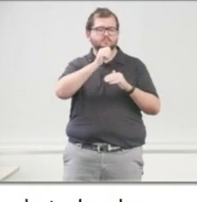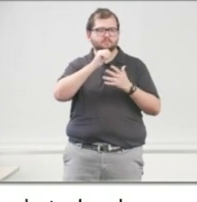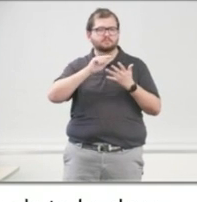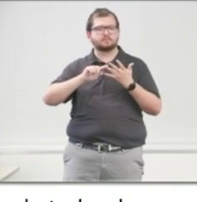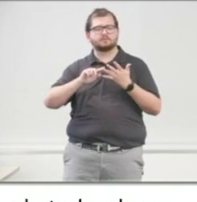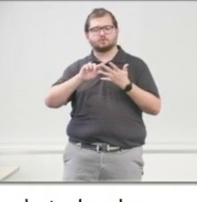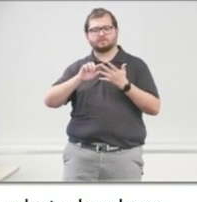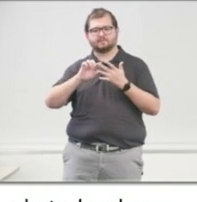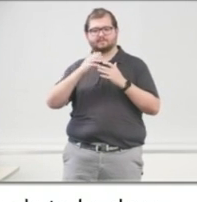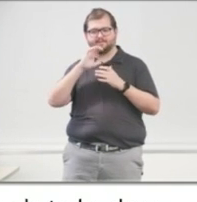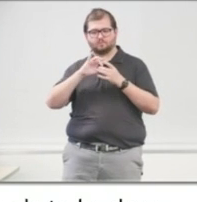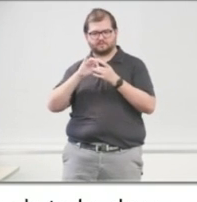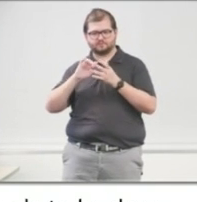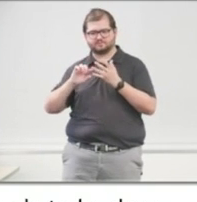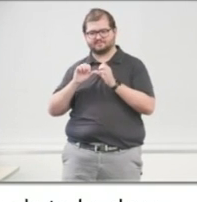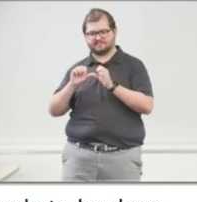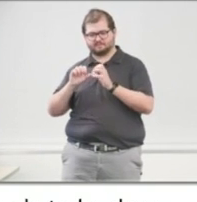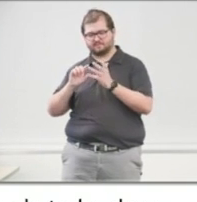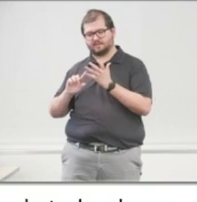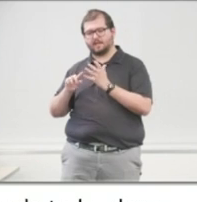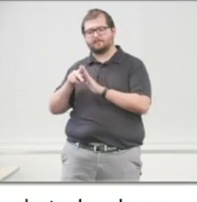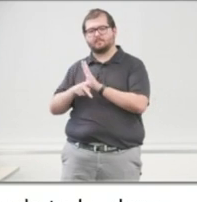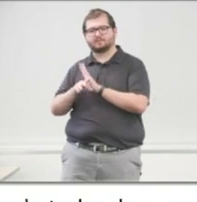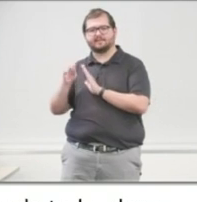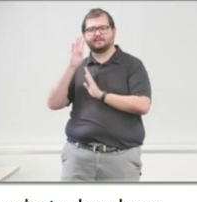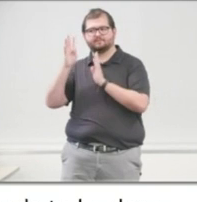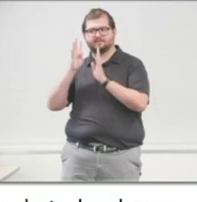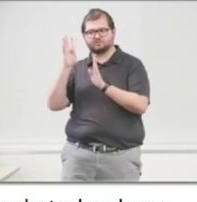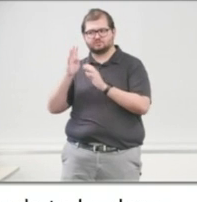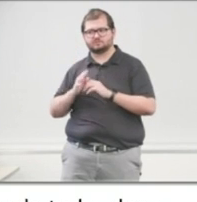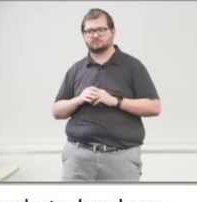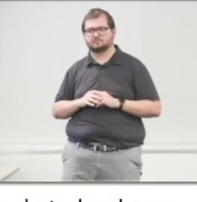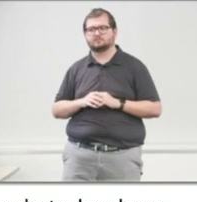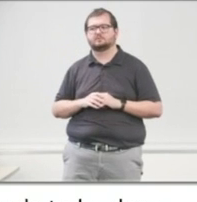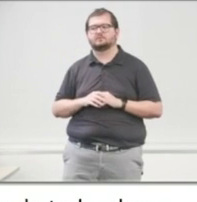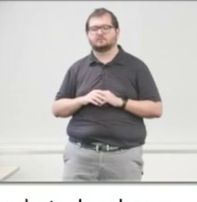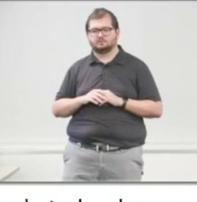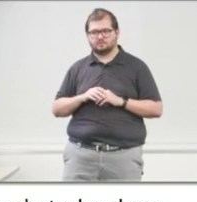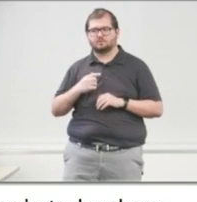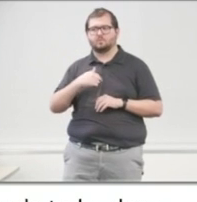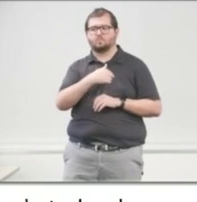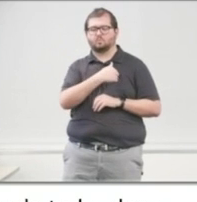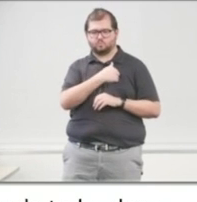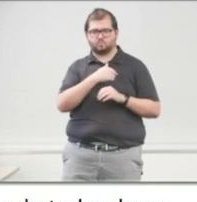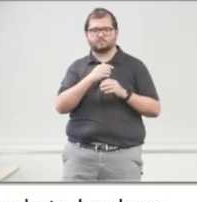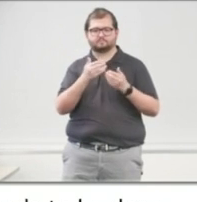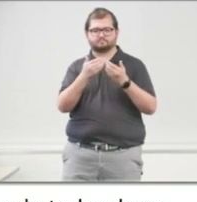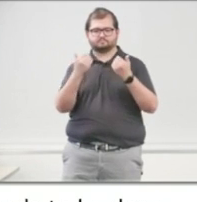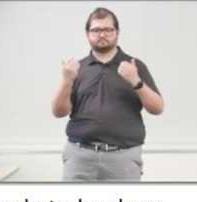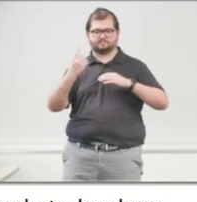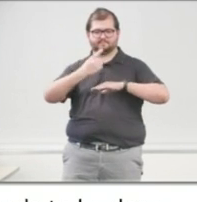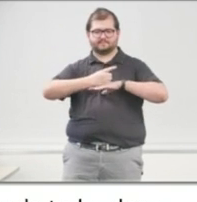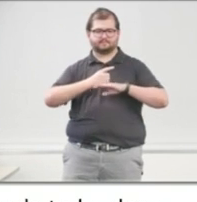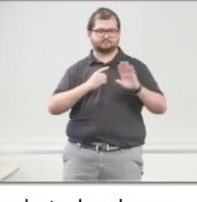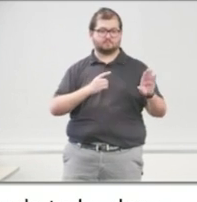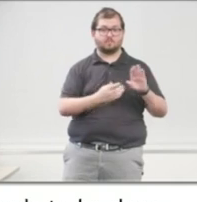strong infrastructure, sustainability policy and innovation. And we separated the day into 2 different sessions. The